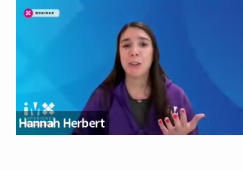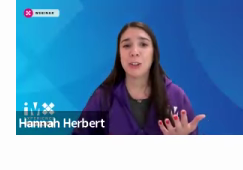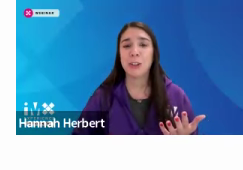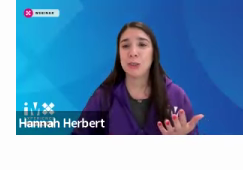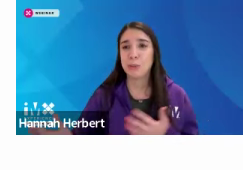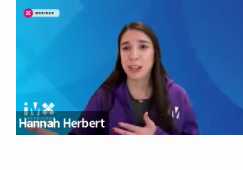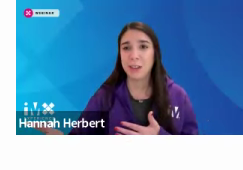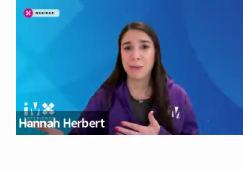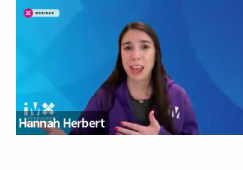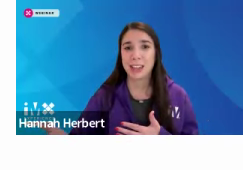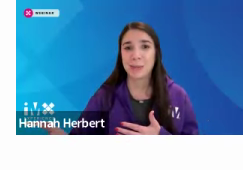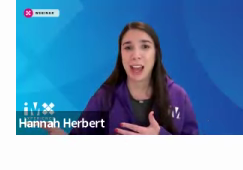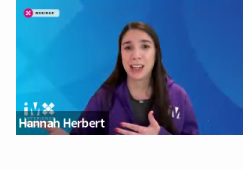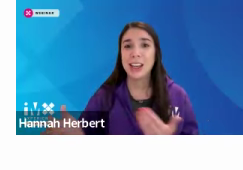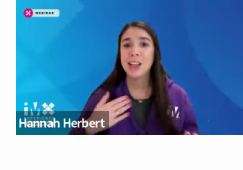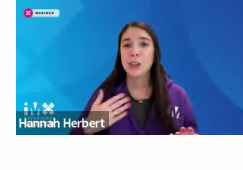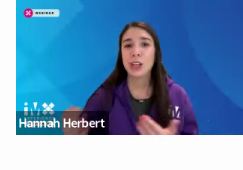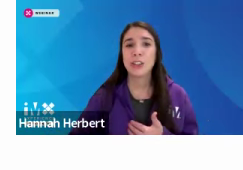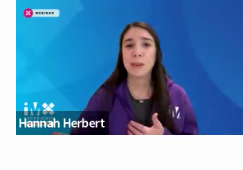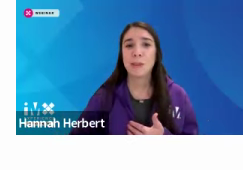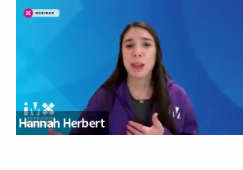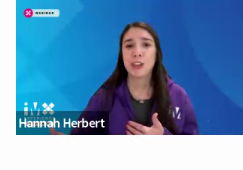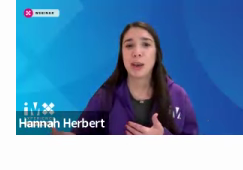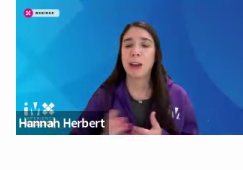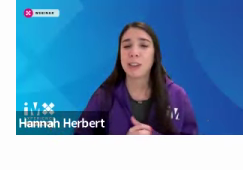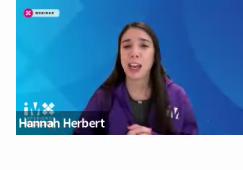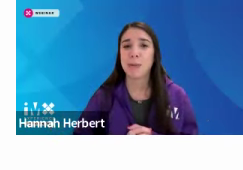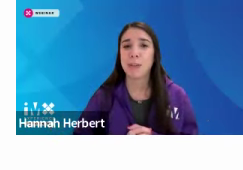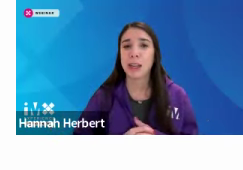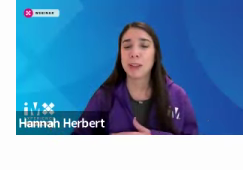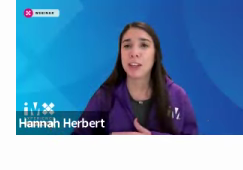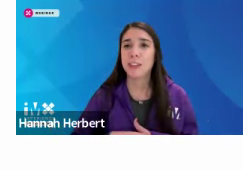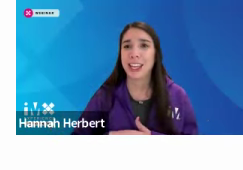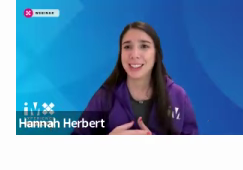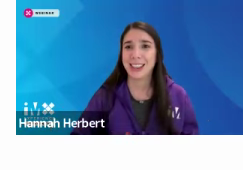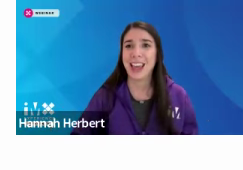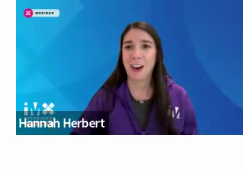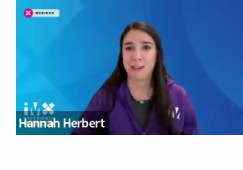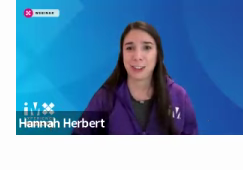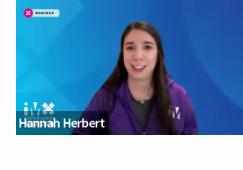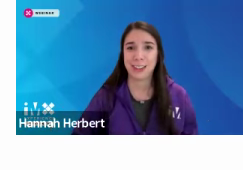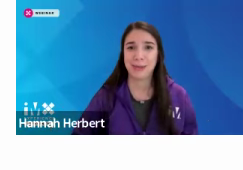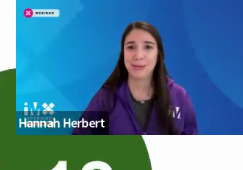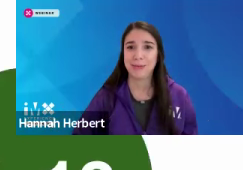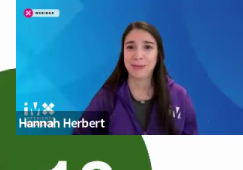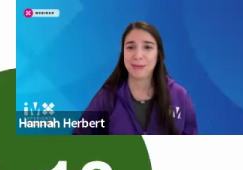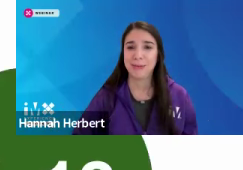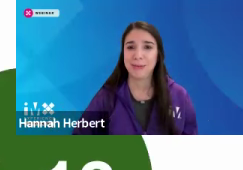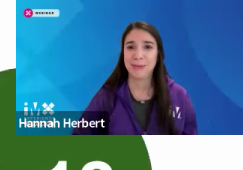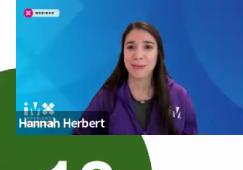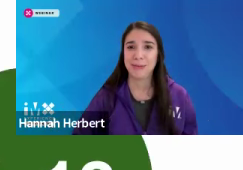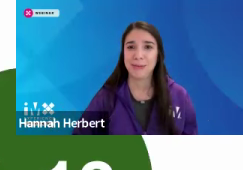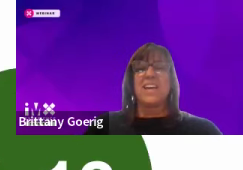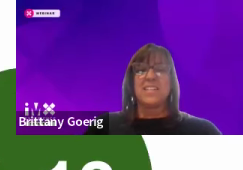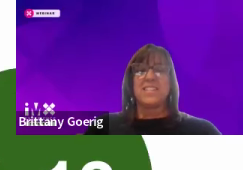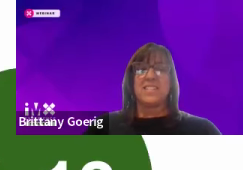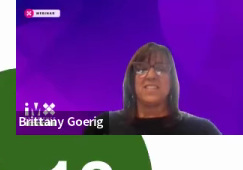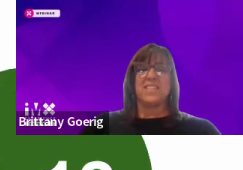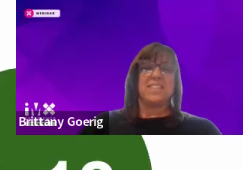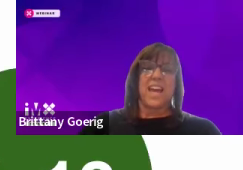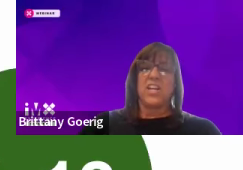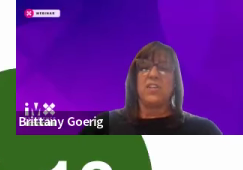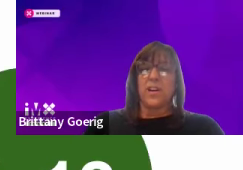to turn it over to Brittany from Hand2mind to share some information about the type of manipulative kits that they offer.